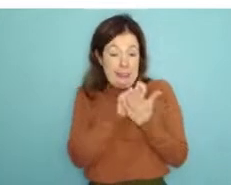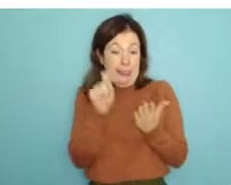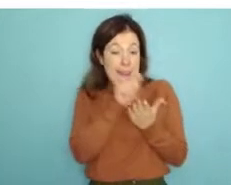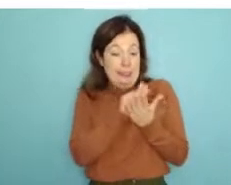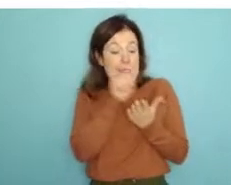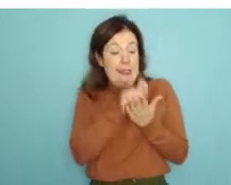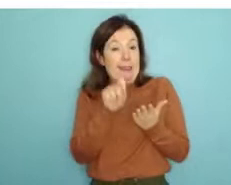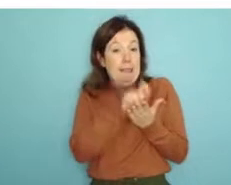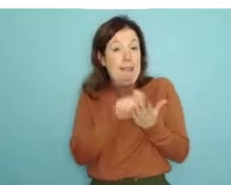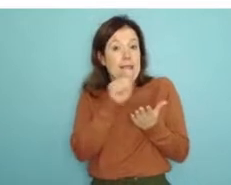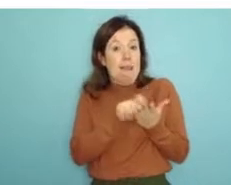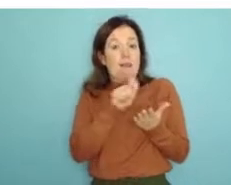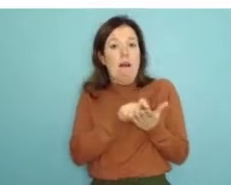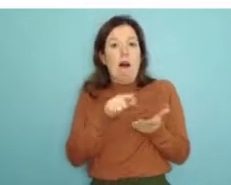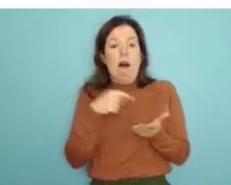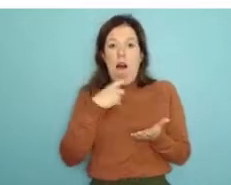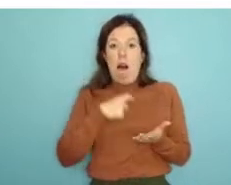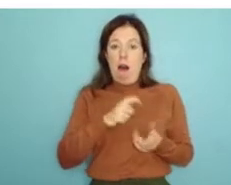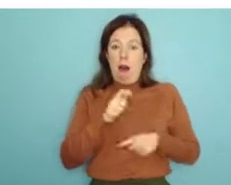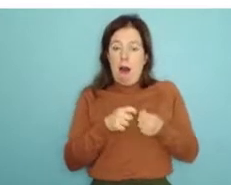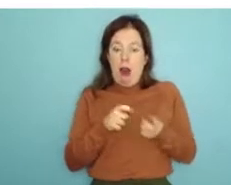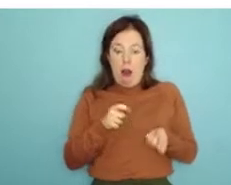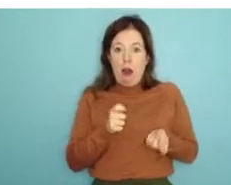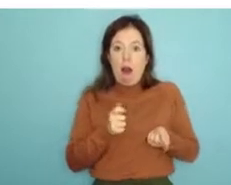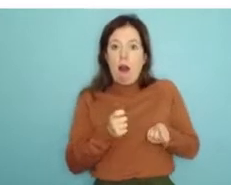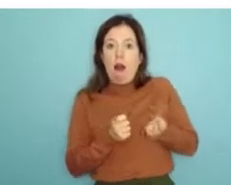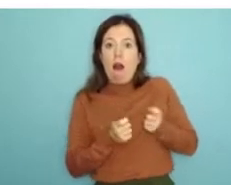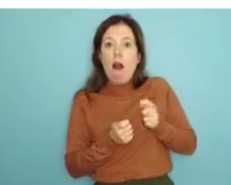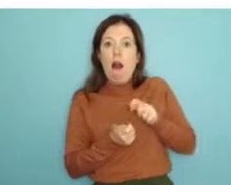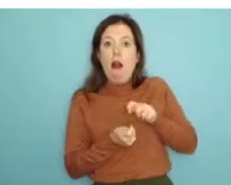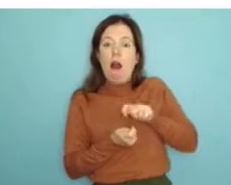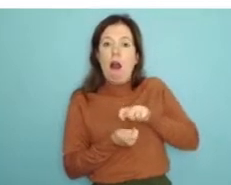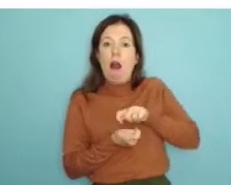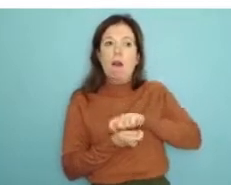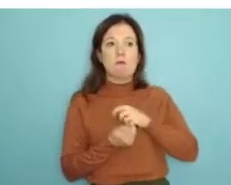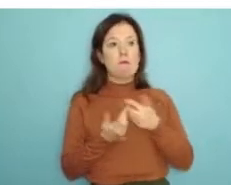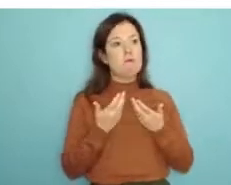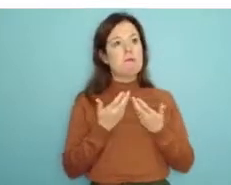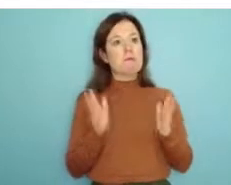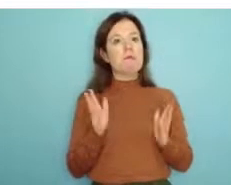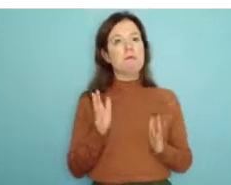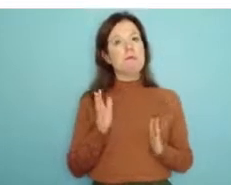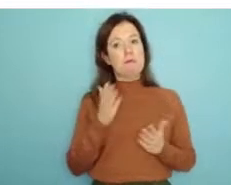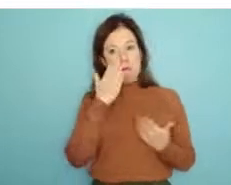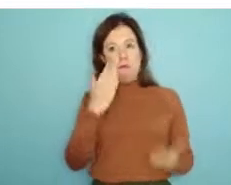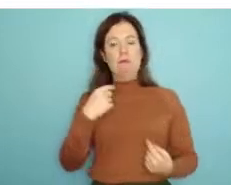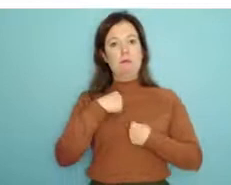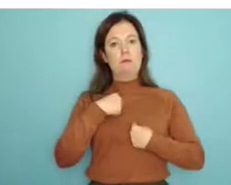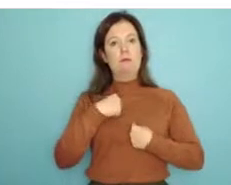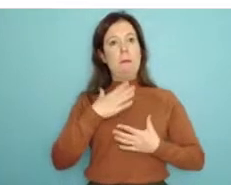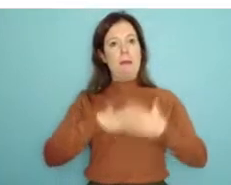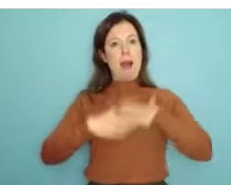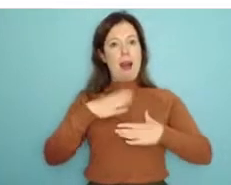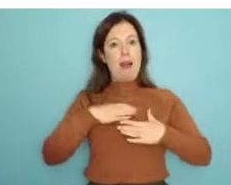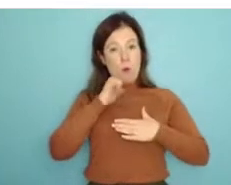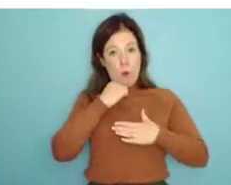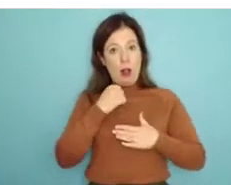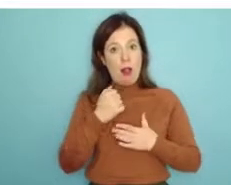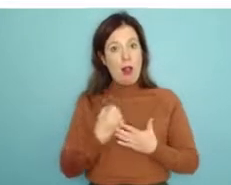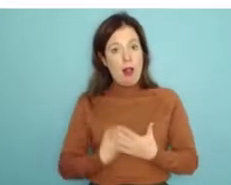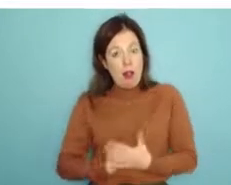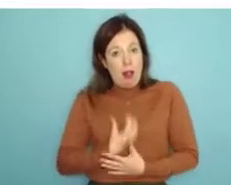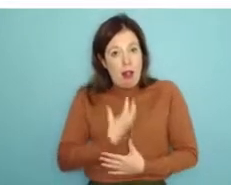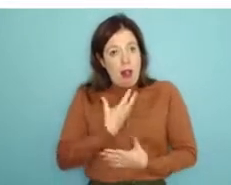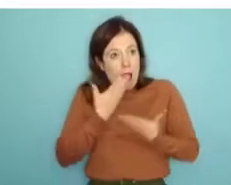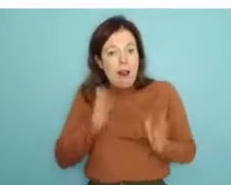start acting in those, you will demonstrate more of those characteristics throughout the day. So I thought that